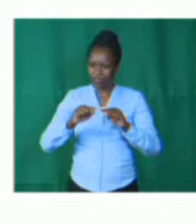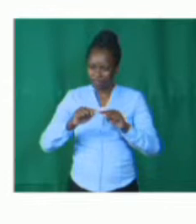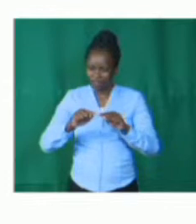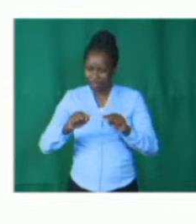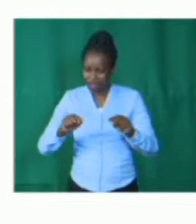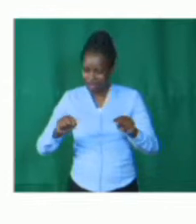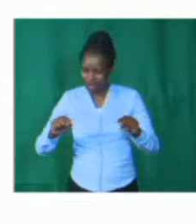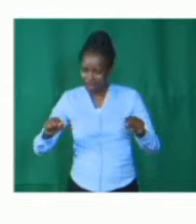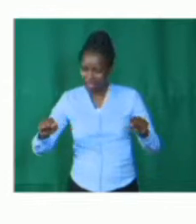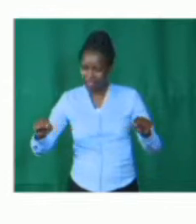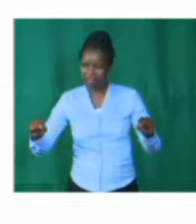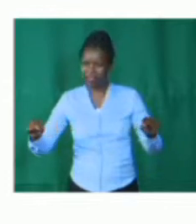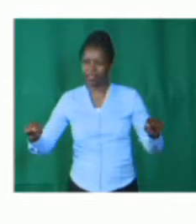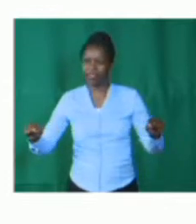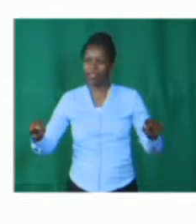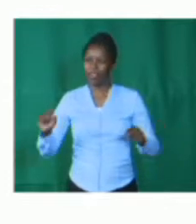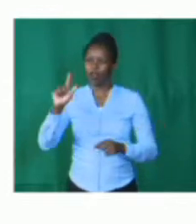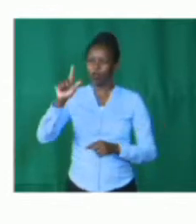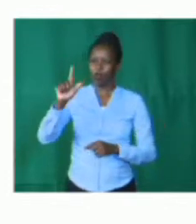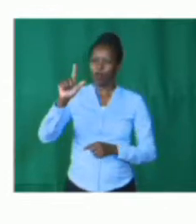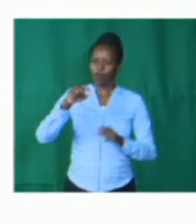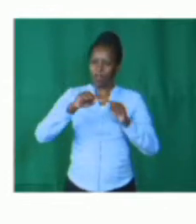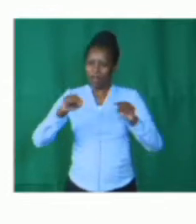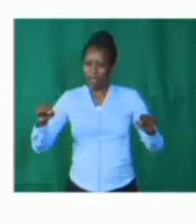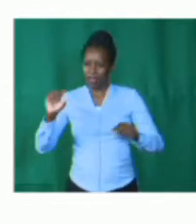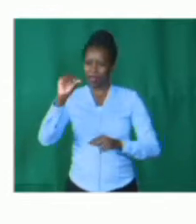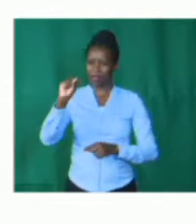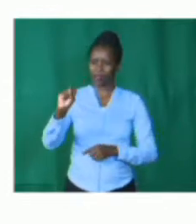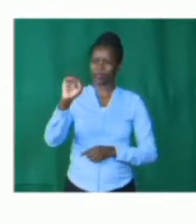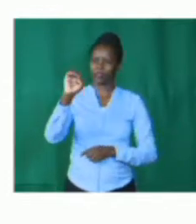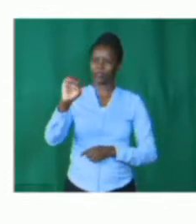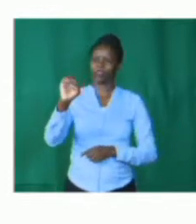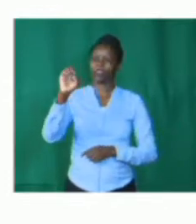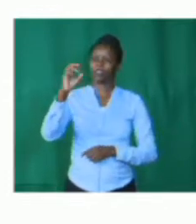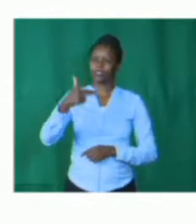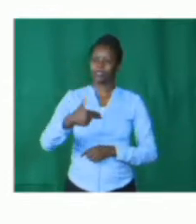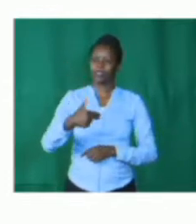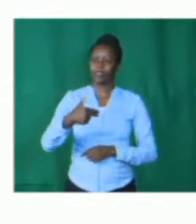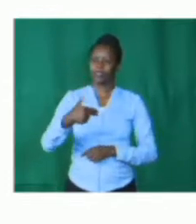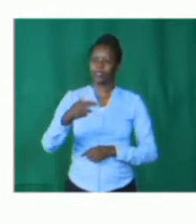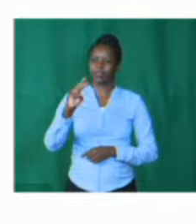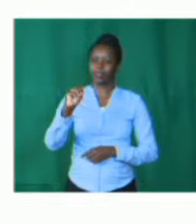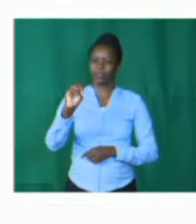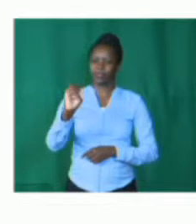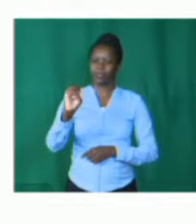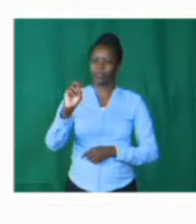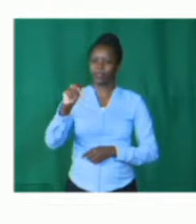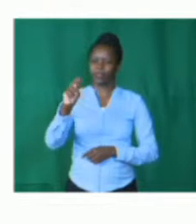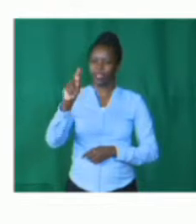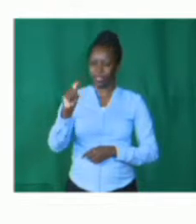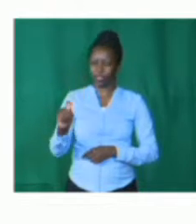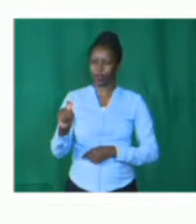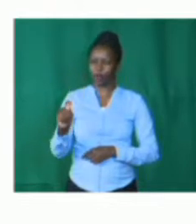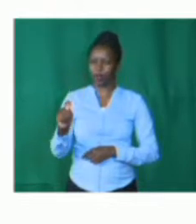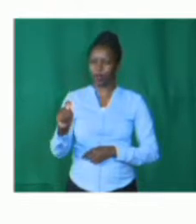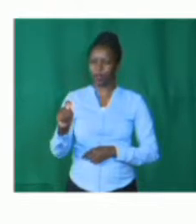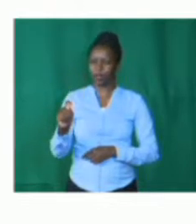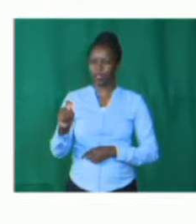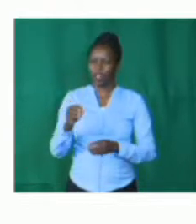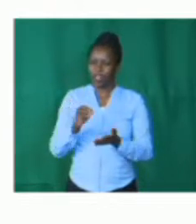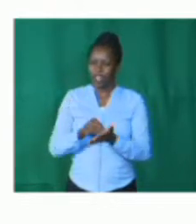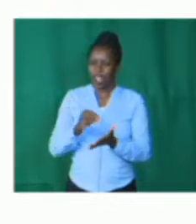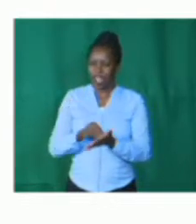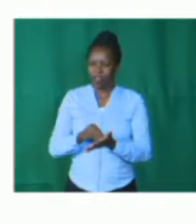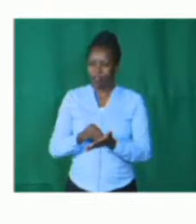a line segment. Okay, so the length of a line segment given its